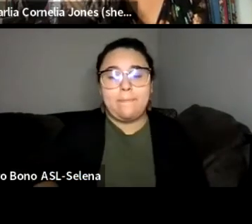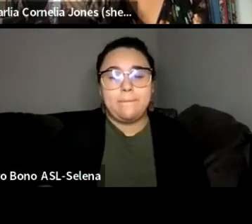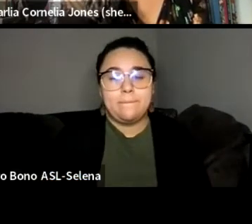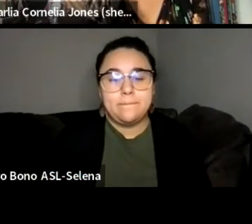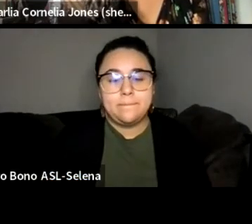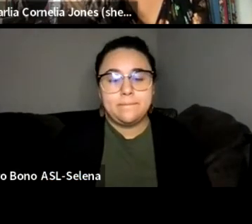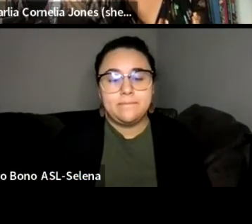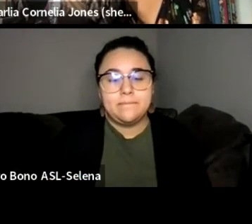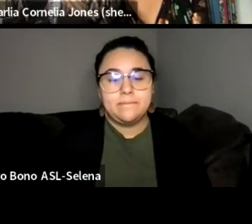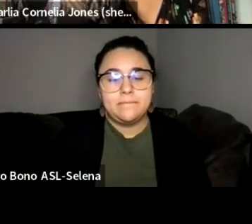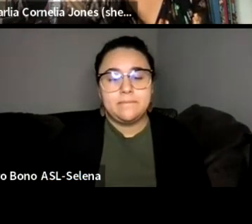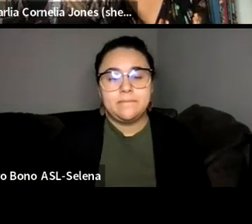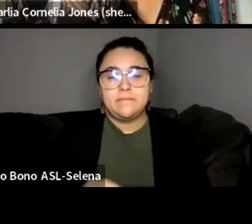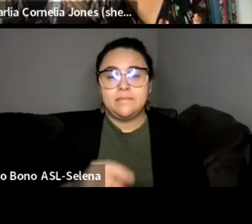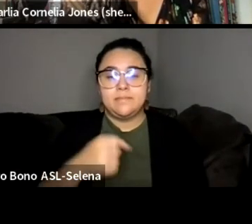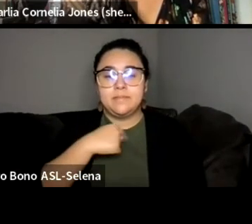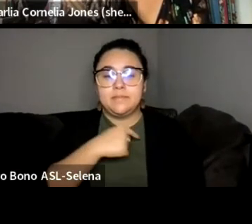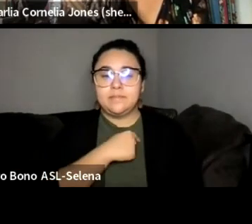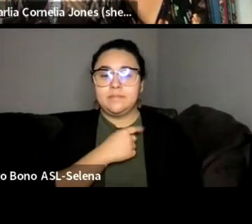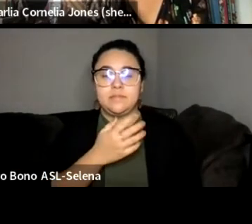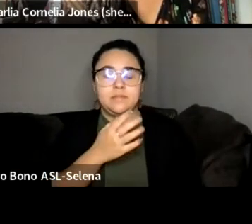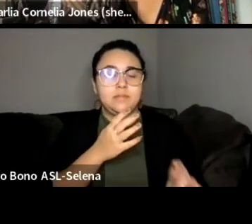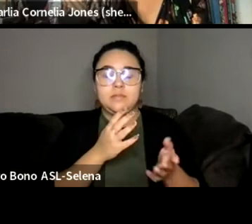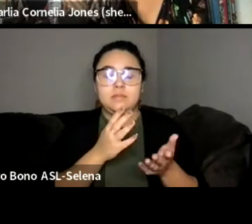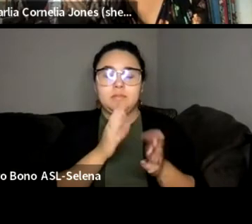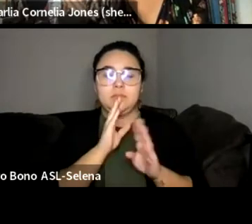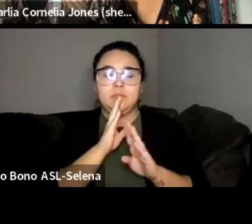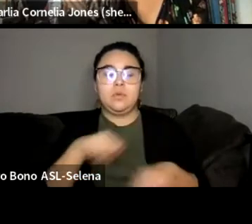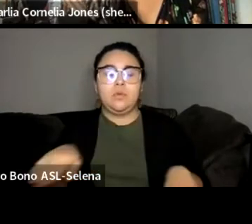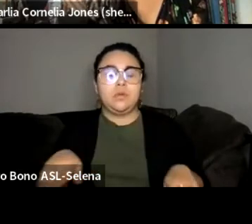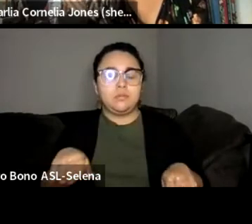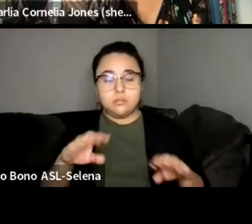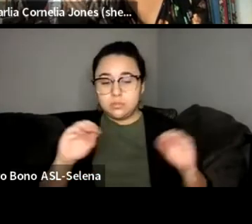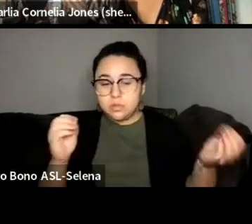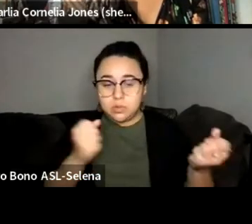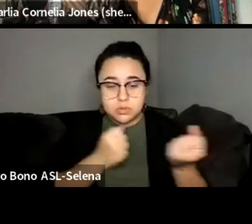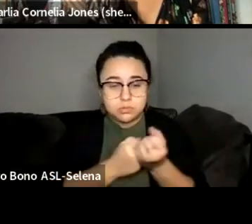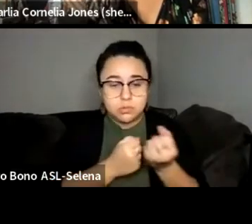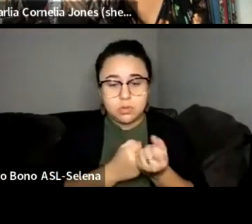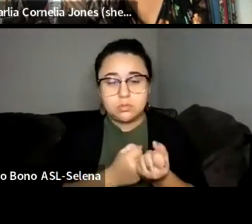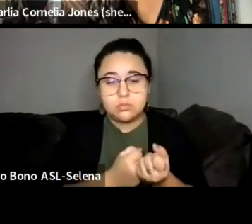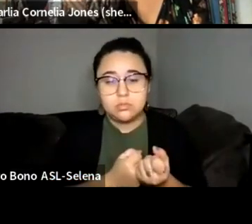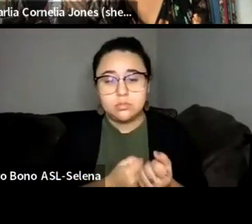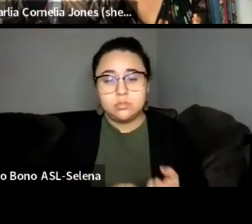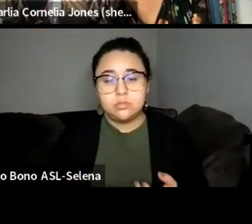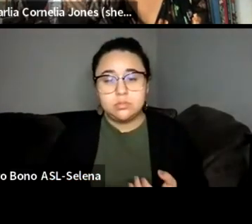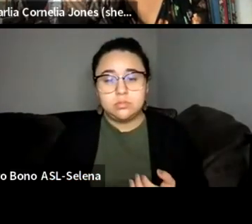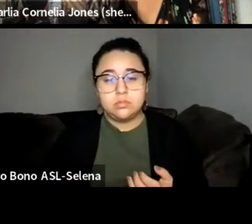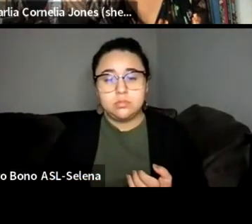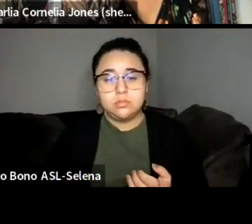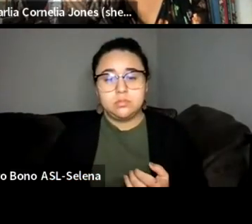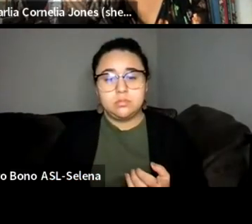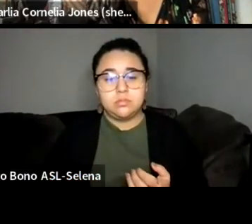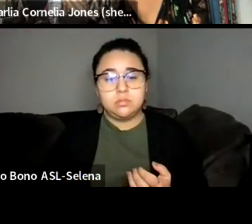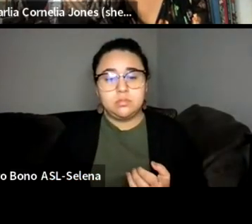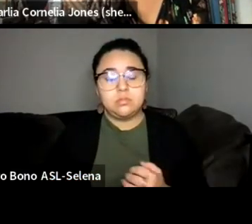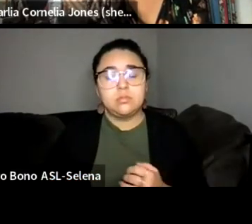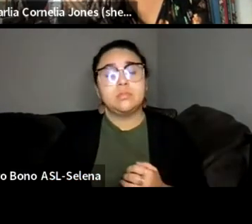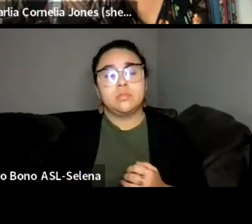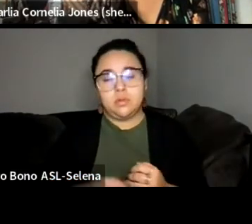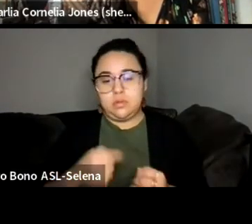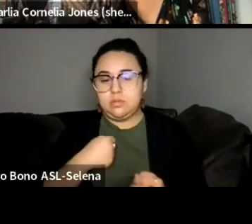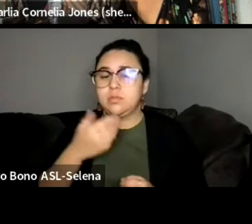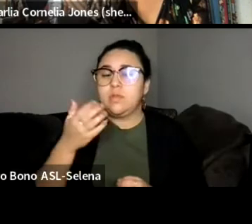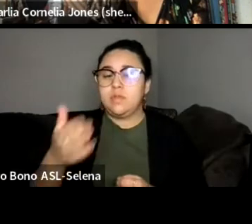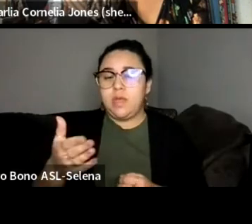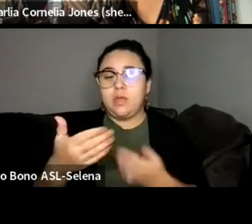just get silence, just de facto silence, because we don't have the support we need. And so, you know, I was in this room with PAAL, and Lanisha was